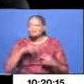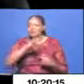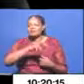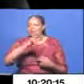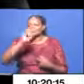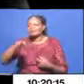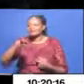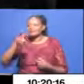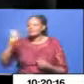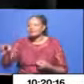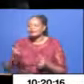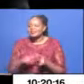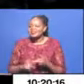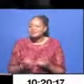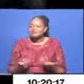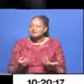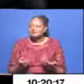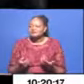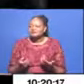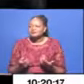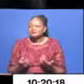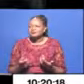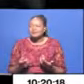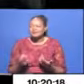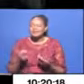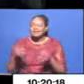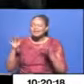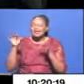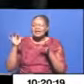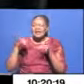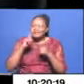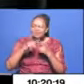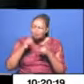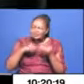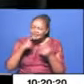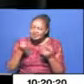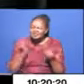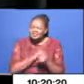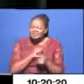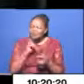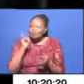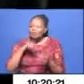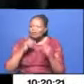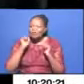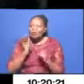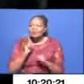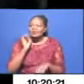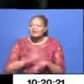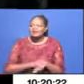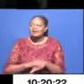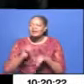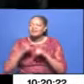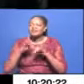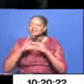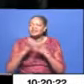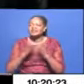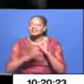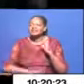those designs, exactly what he has described, what you can find in a first class developed